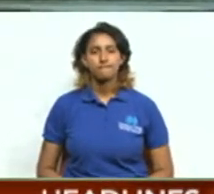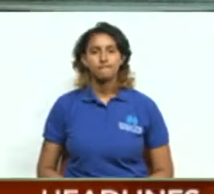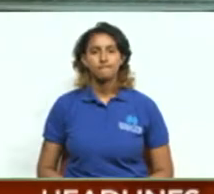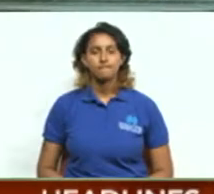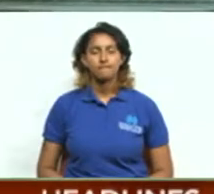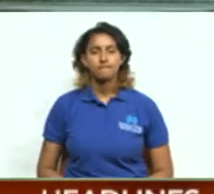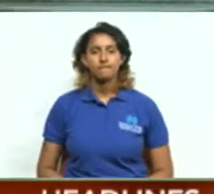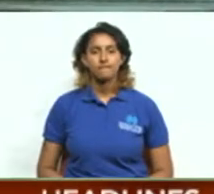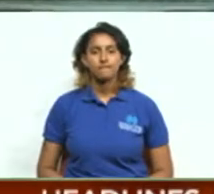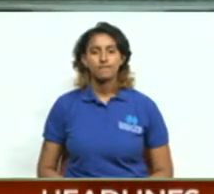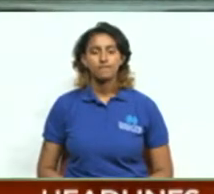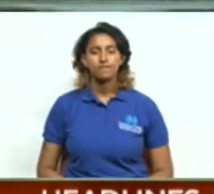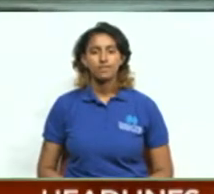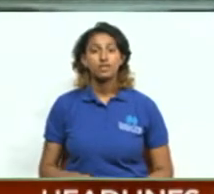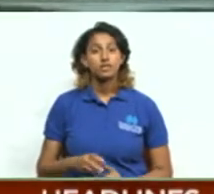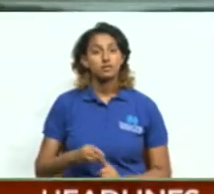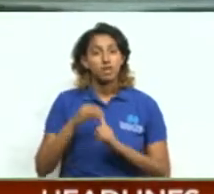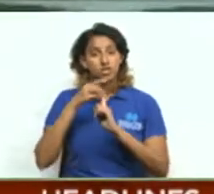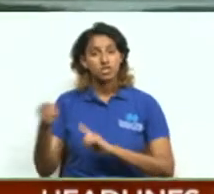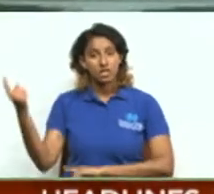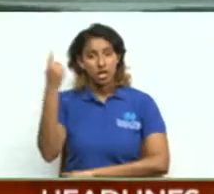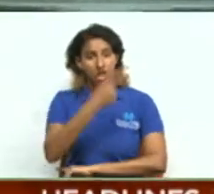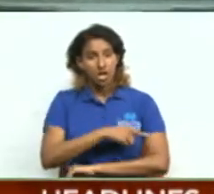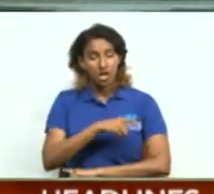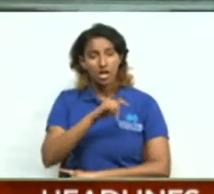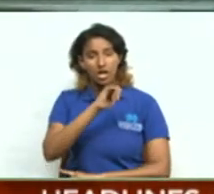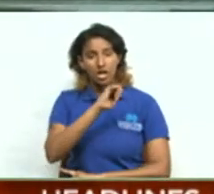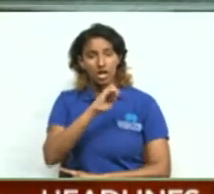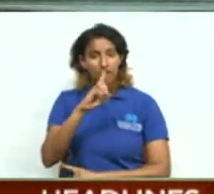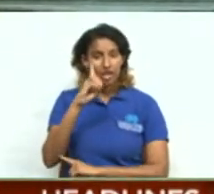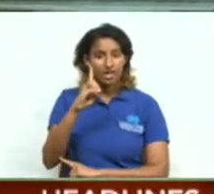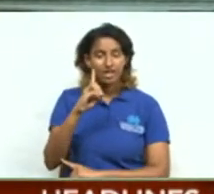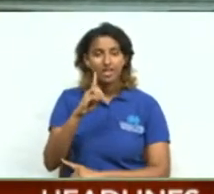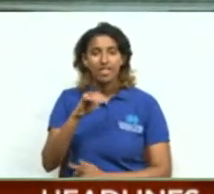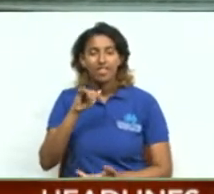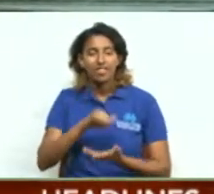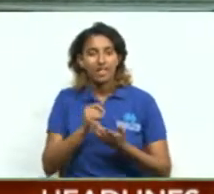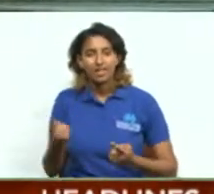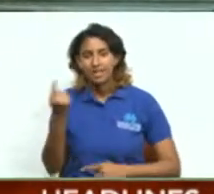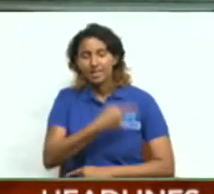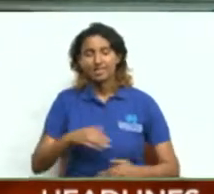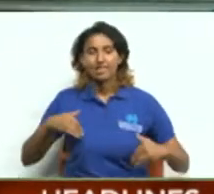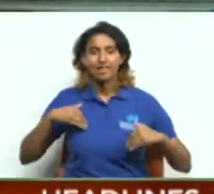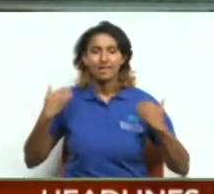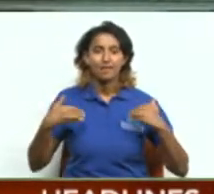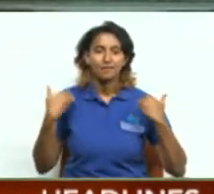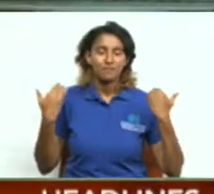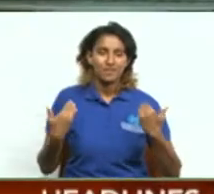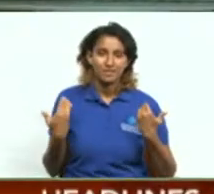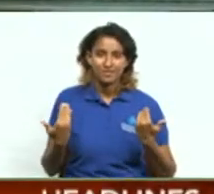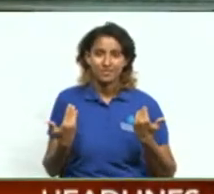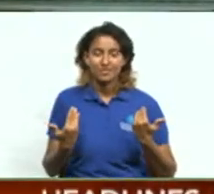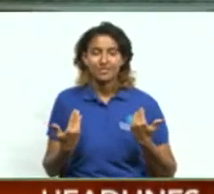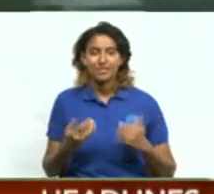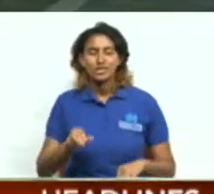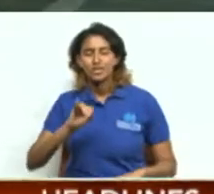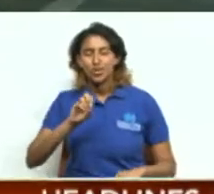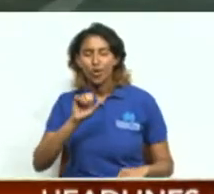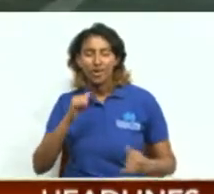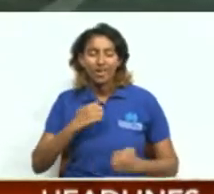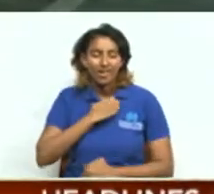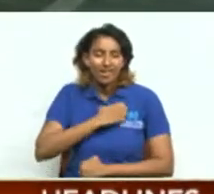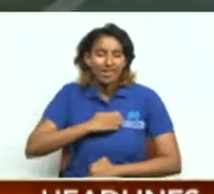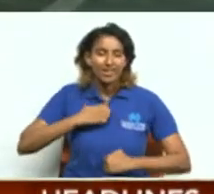The day of Eid, the day of happiness, the day of joy.